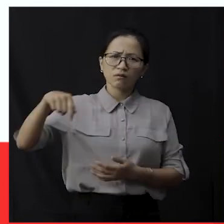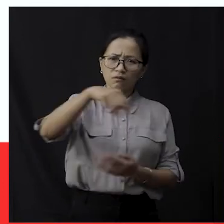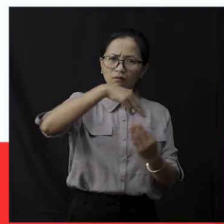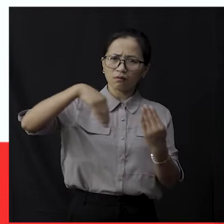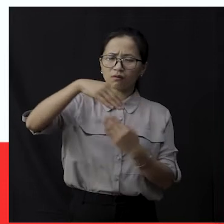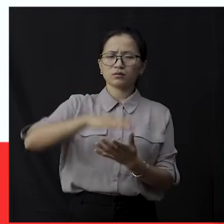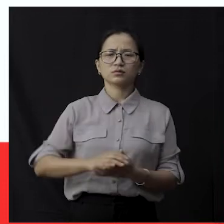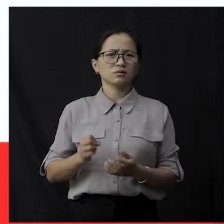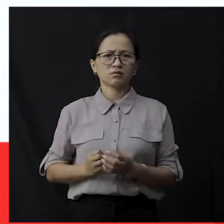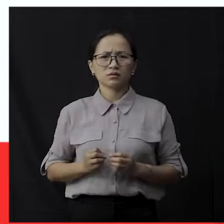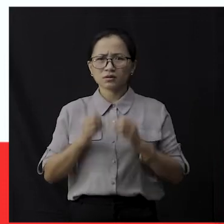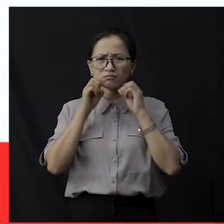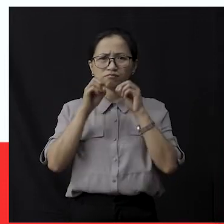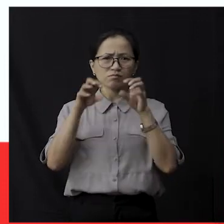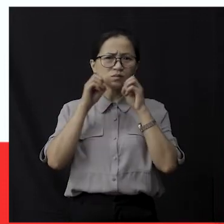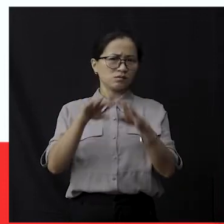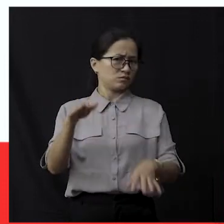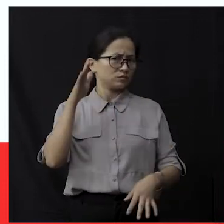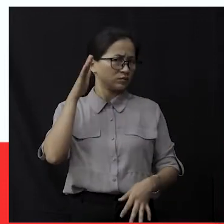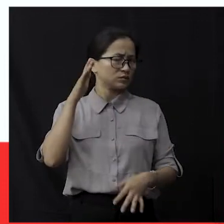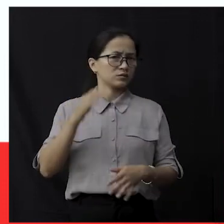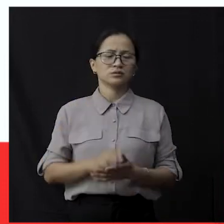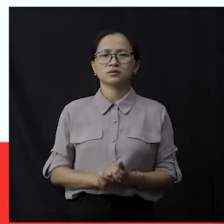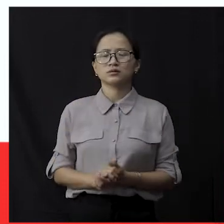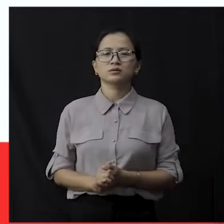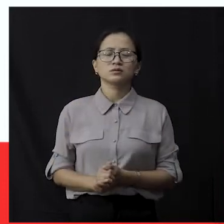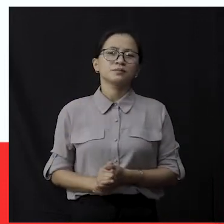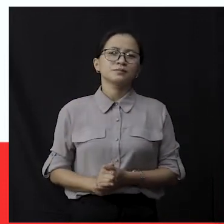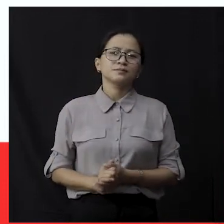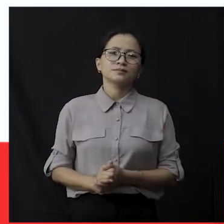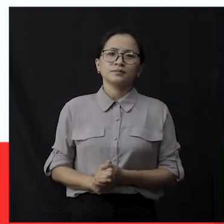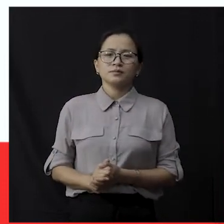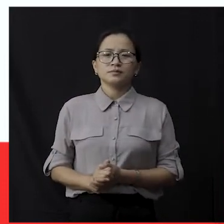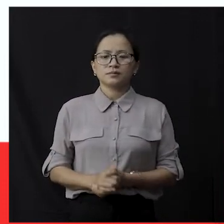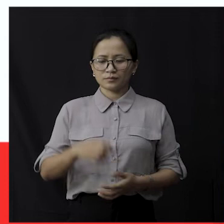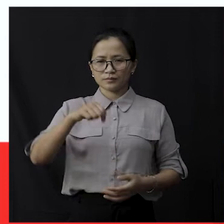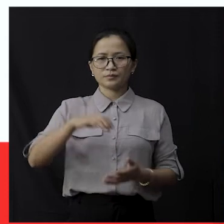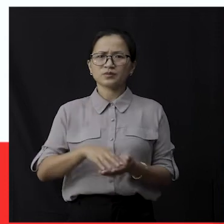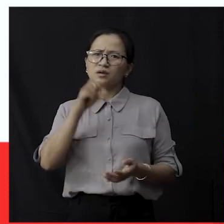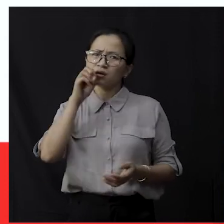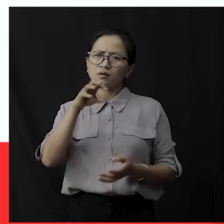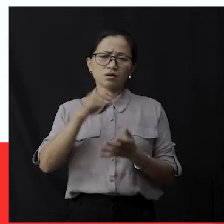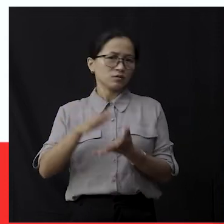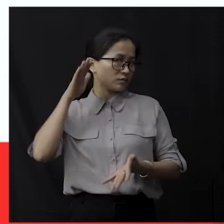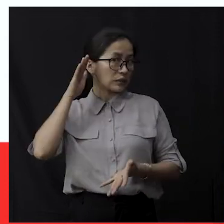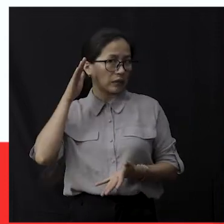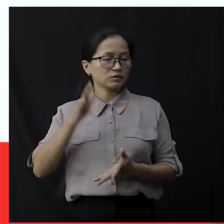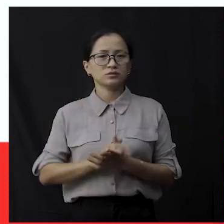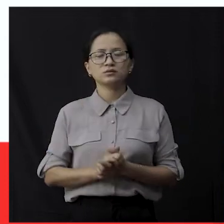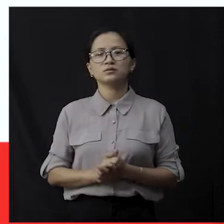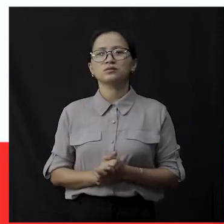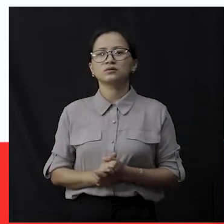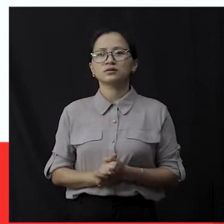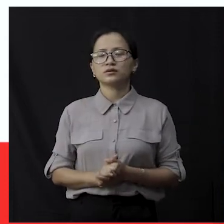lots of loud noises, right or wrong? Loud noises. Now, these loud noises can be